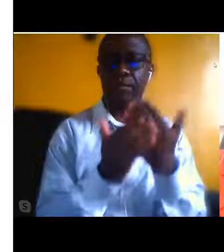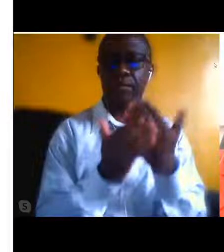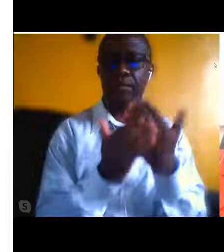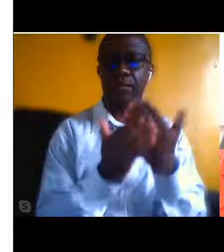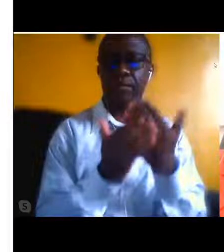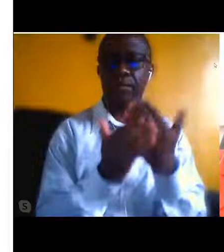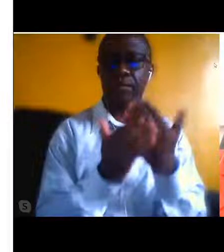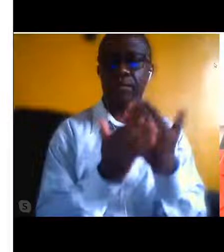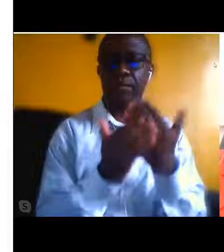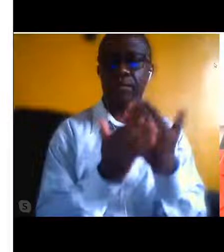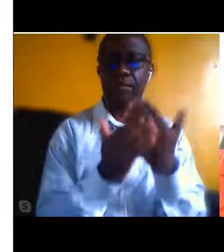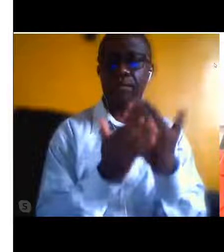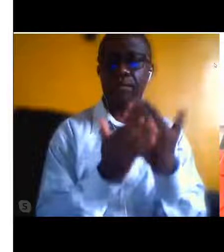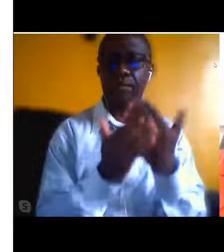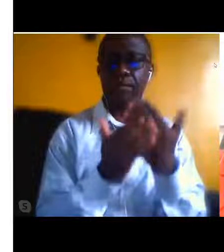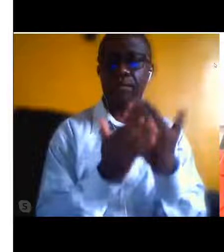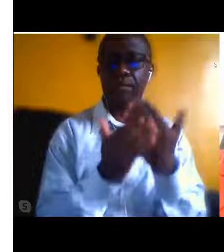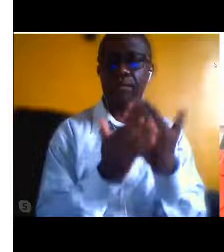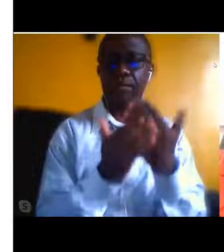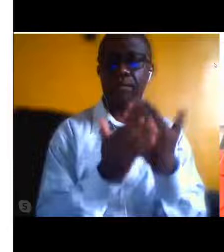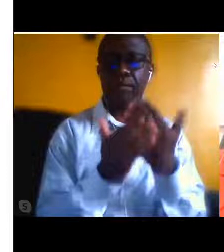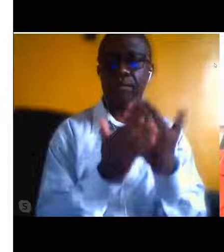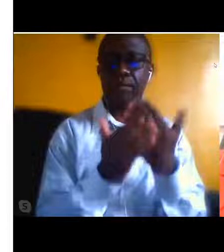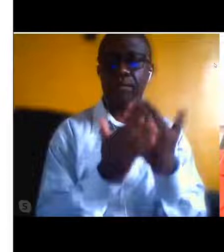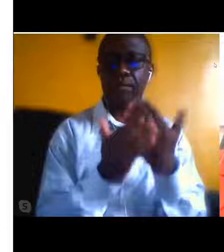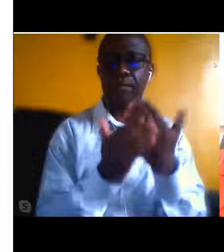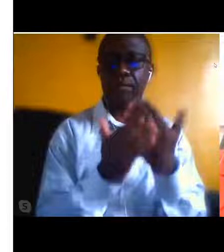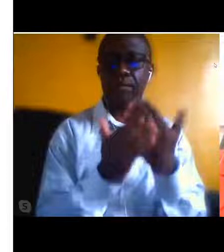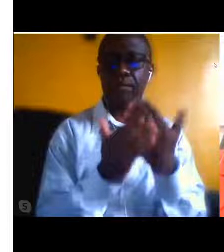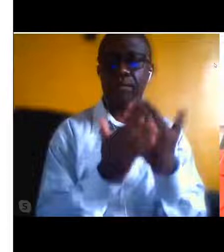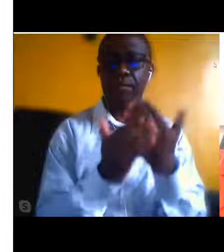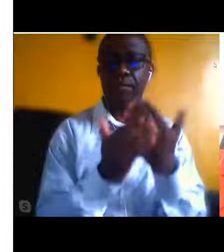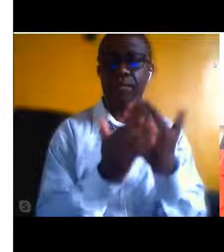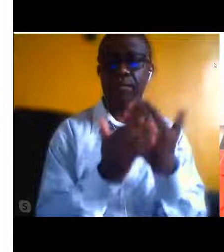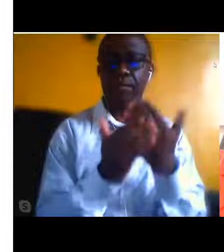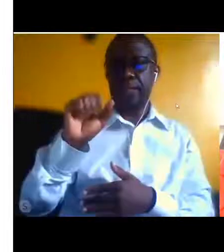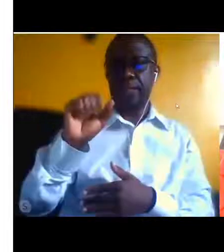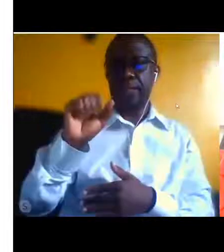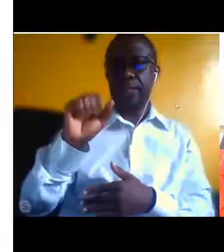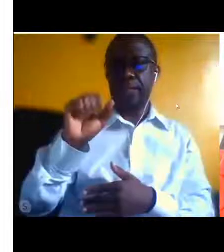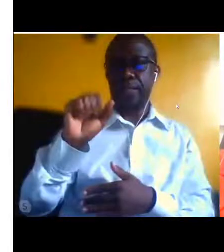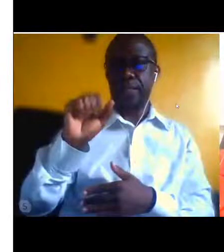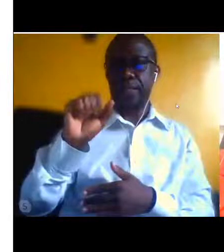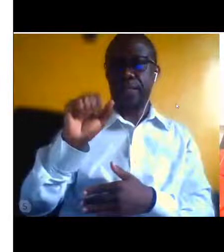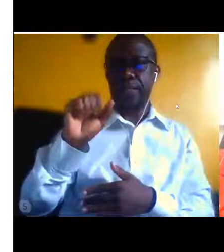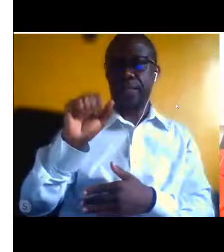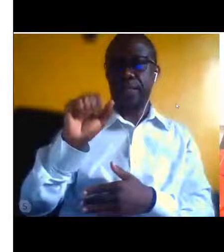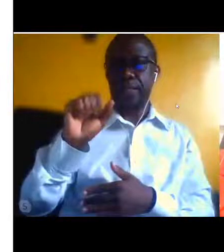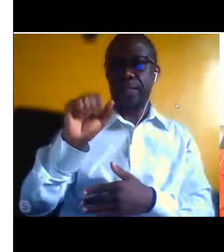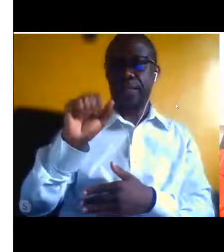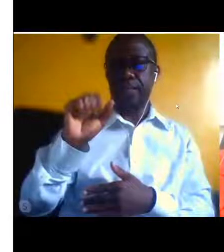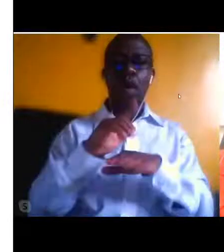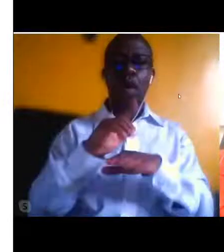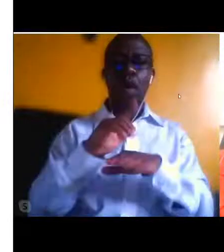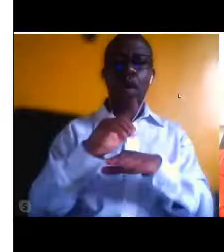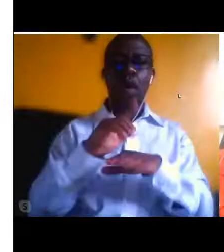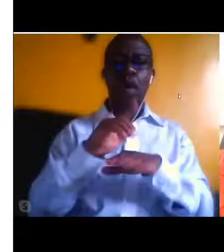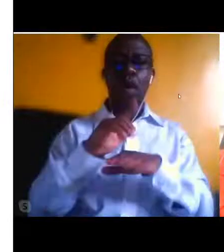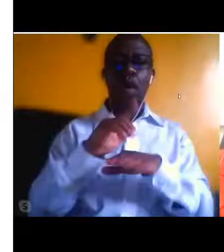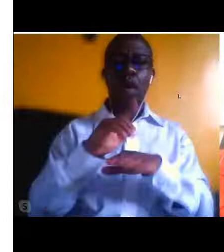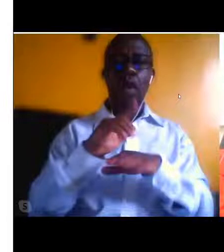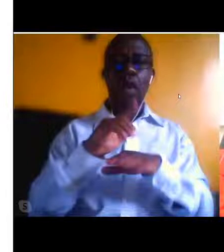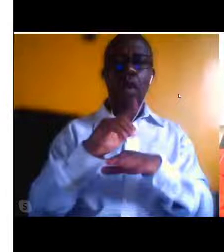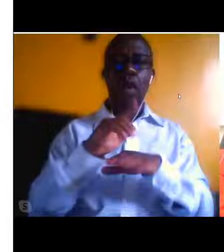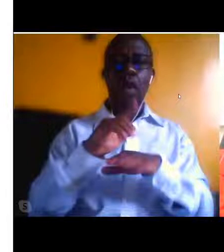networking among civil society organizations. It's the whole of Africa, it's the 5 regions. And within the